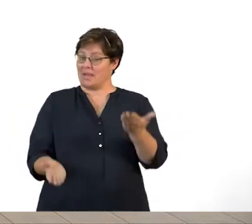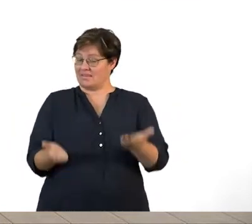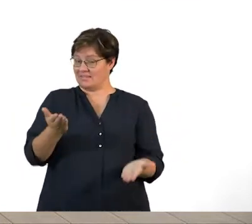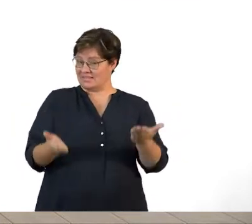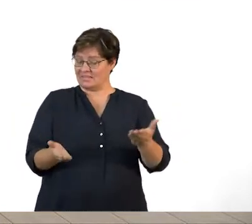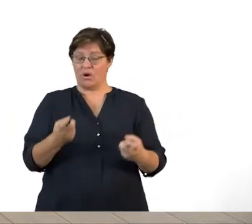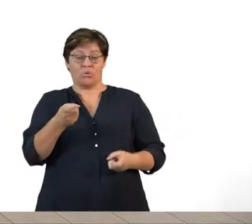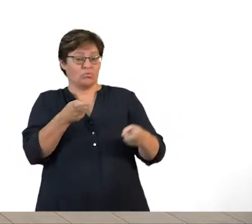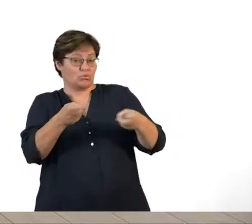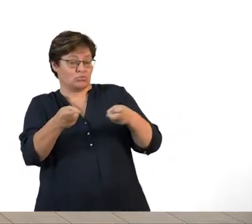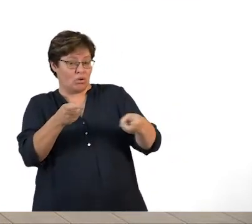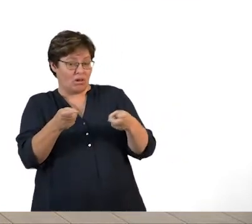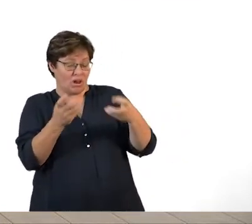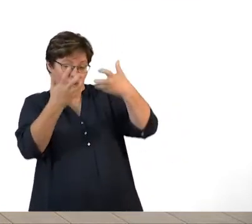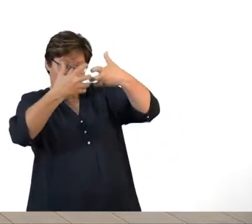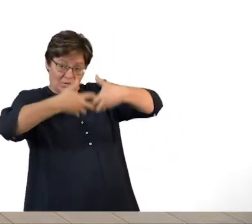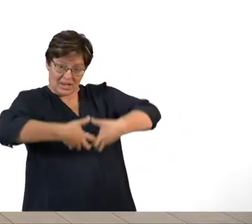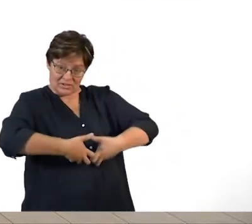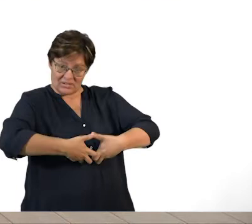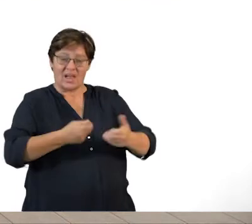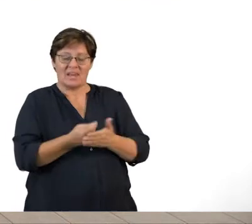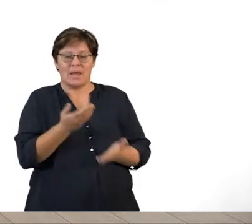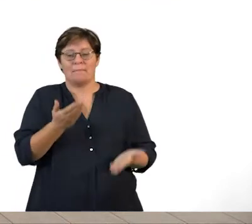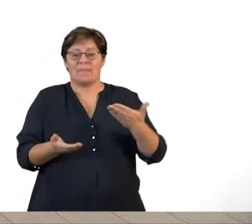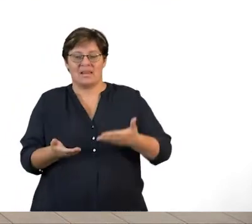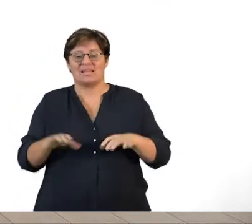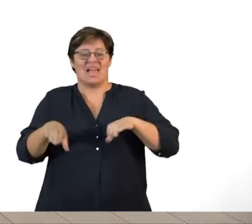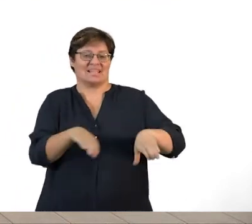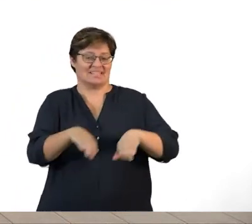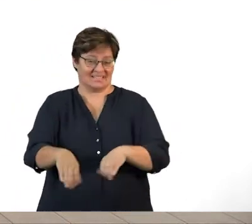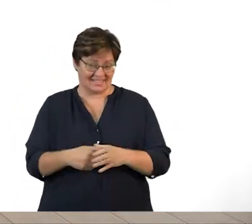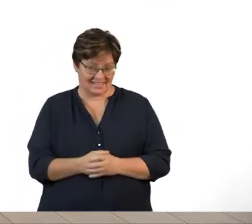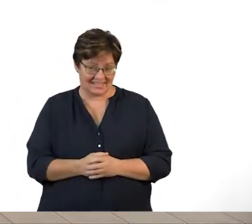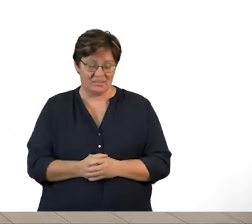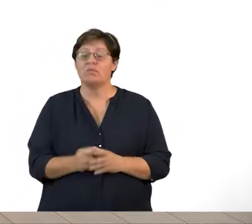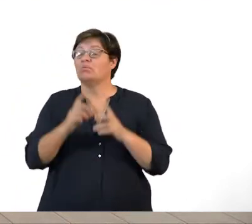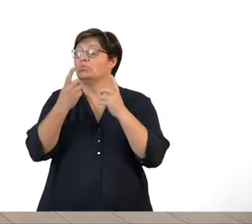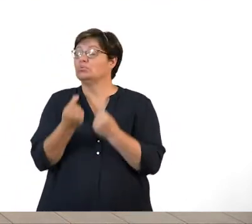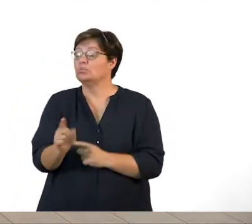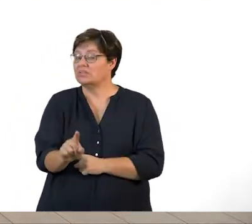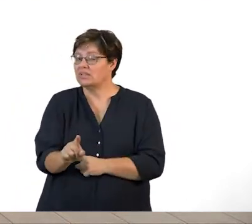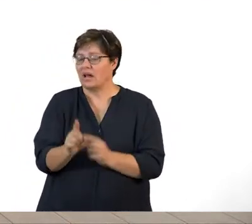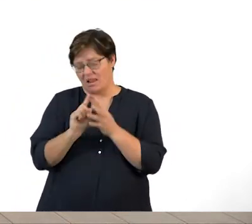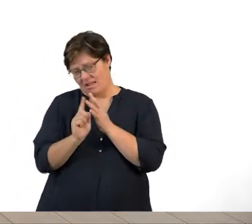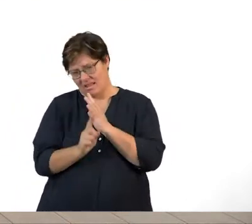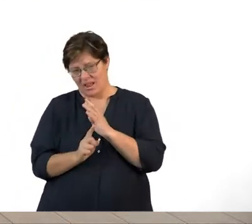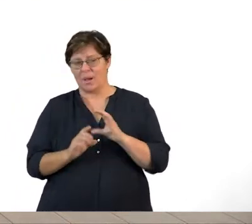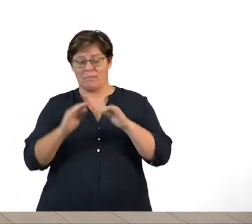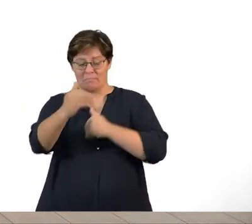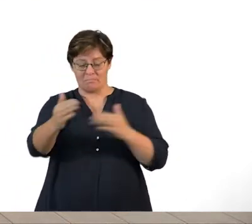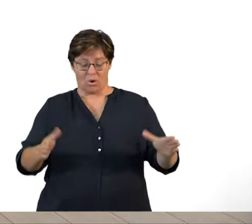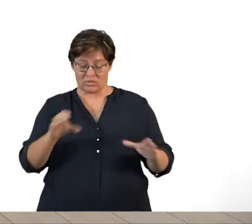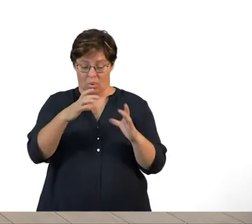balancing, control, coordination, and balance exercises. And we will be making a hole in a box game